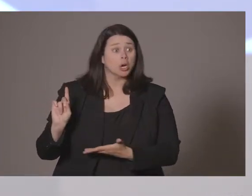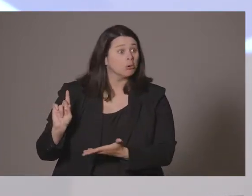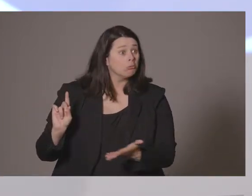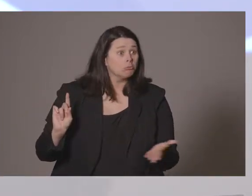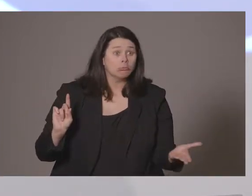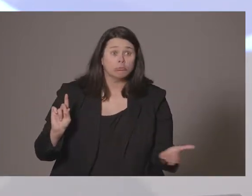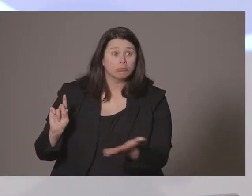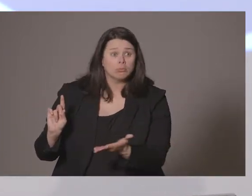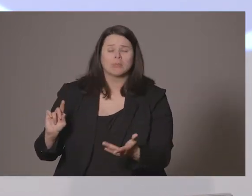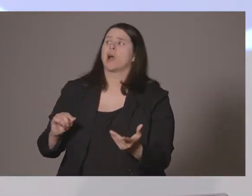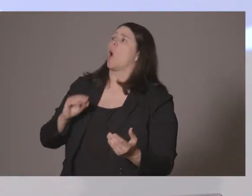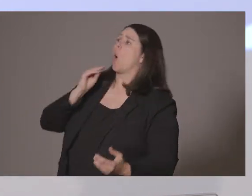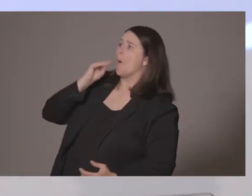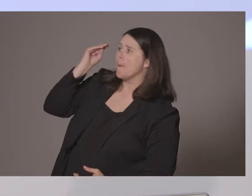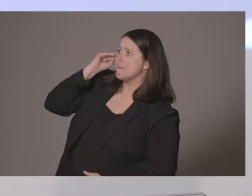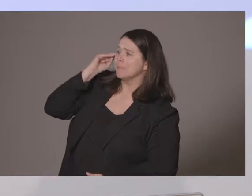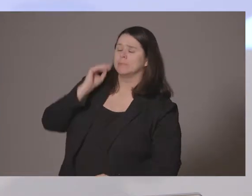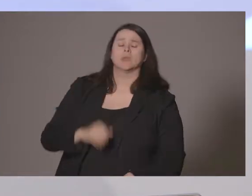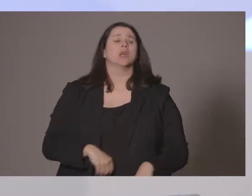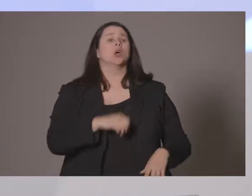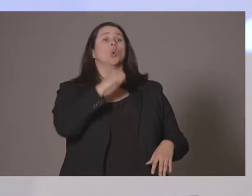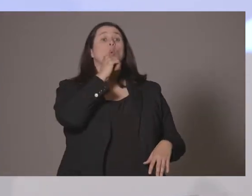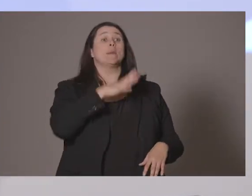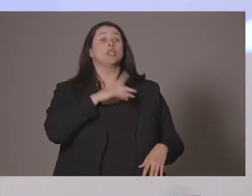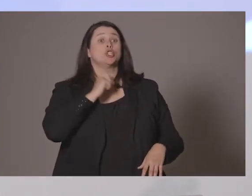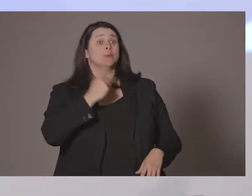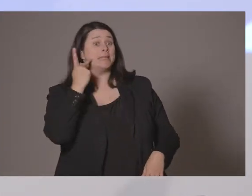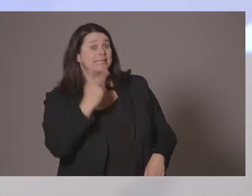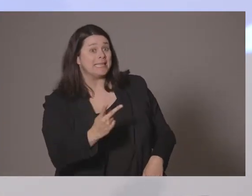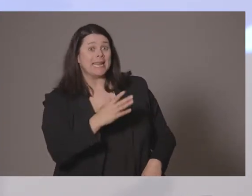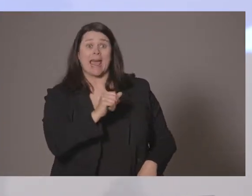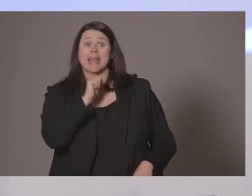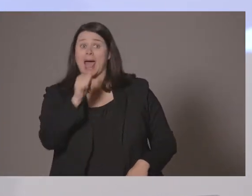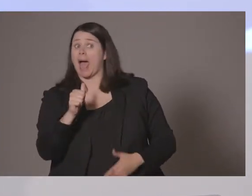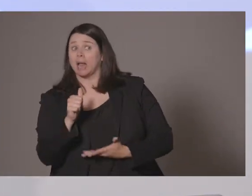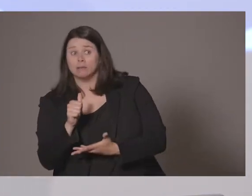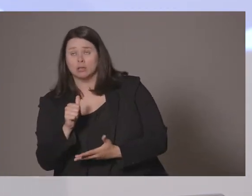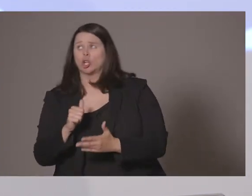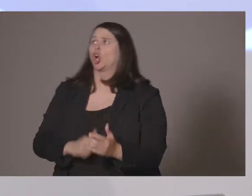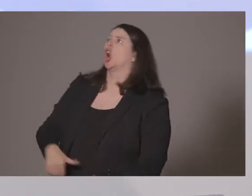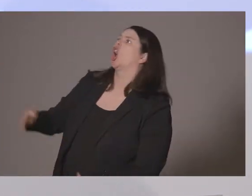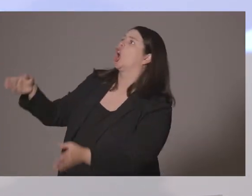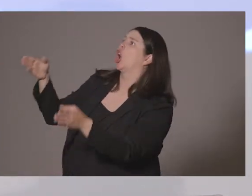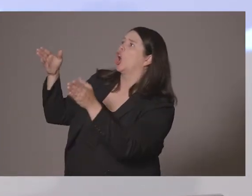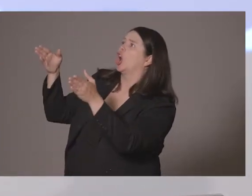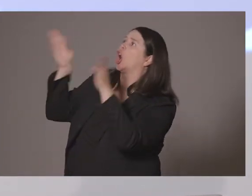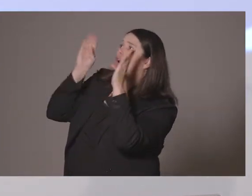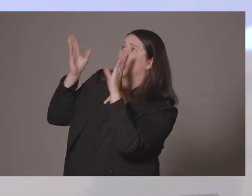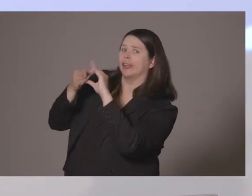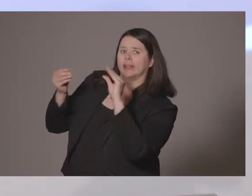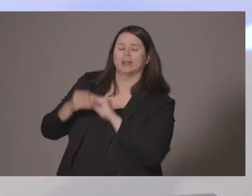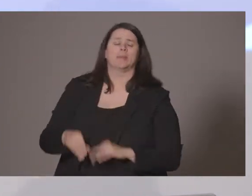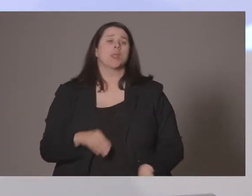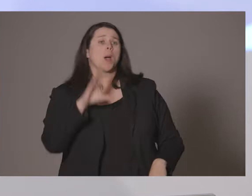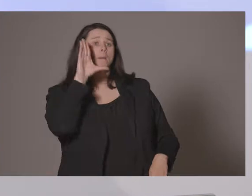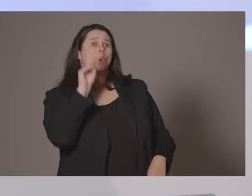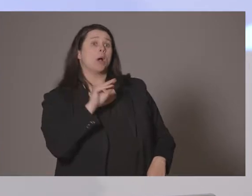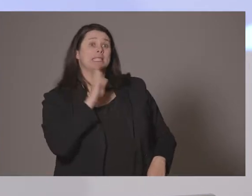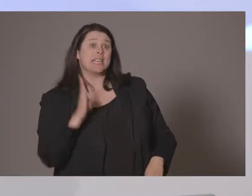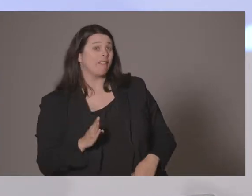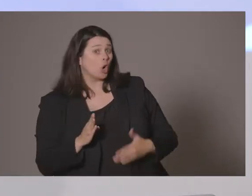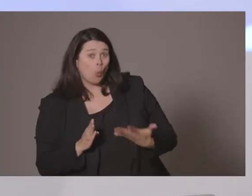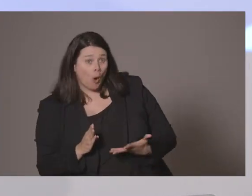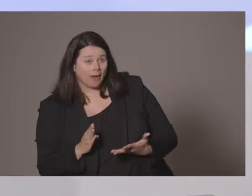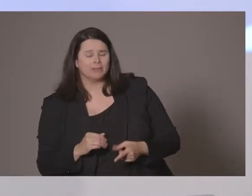Women should be seen and not... Right. So we can do those things pretty quickly. Boys never... Okay,